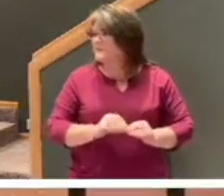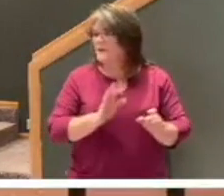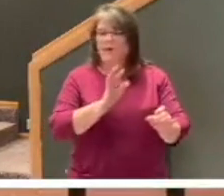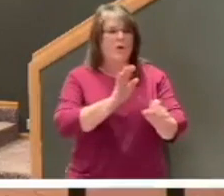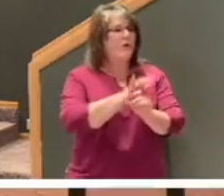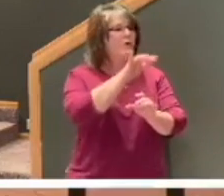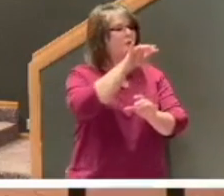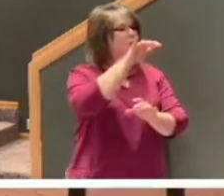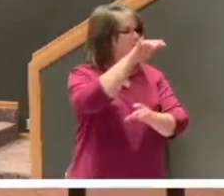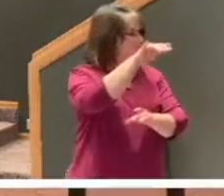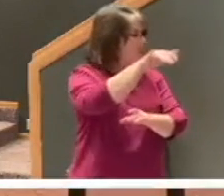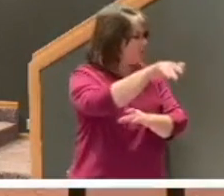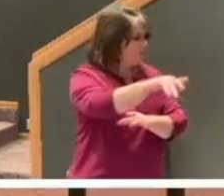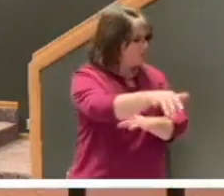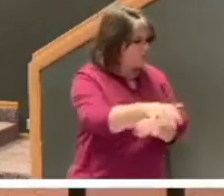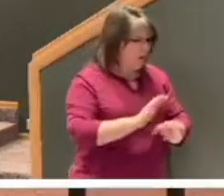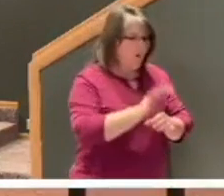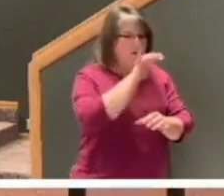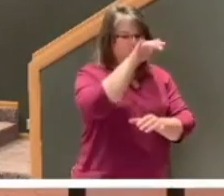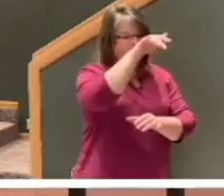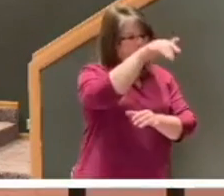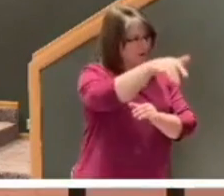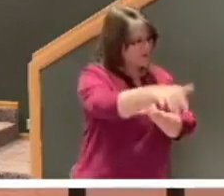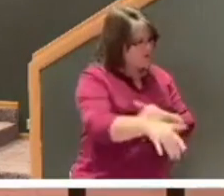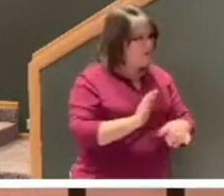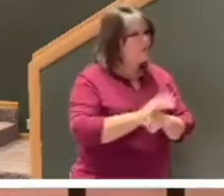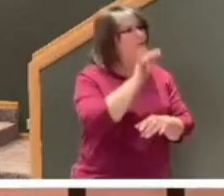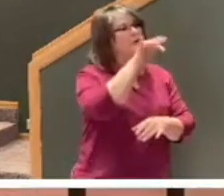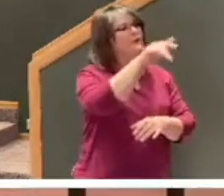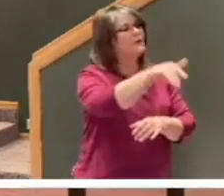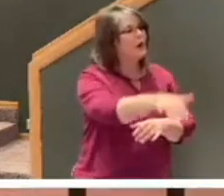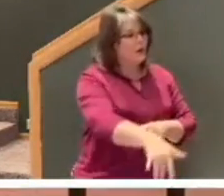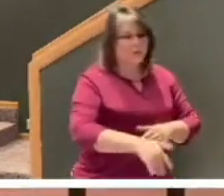Overflow, overflow, overflow, overflow.